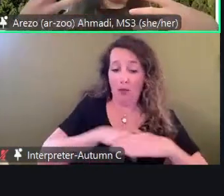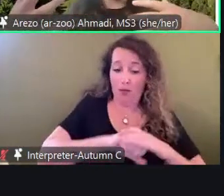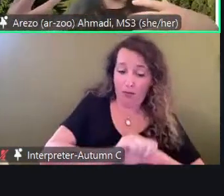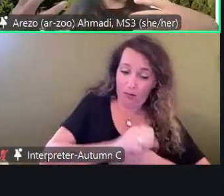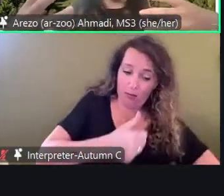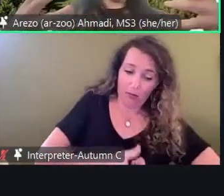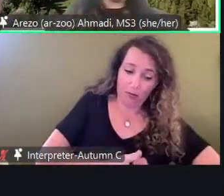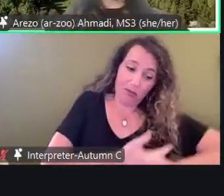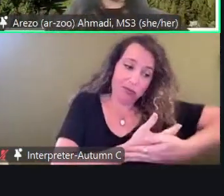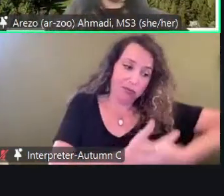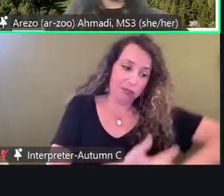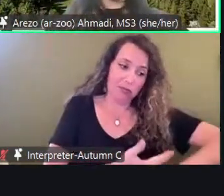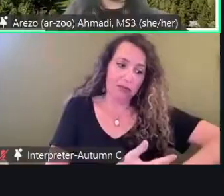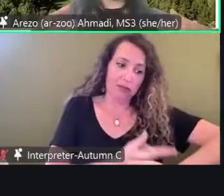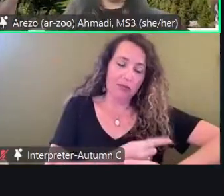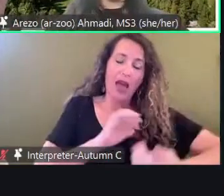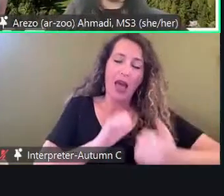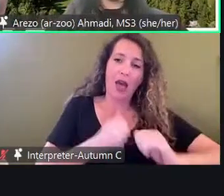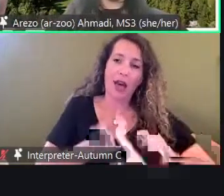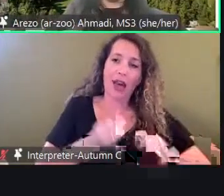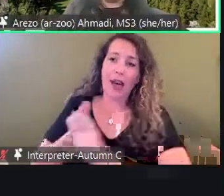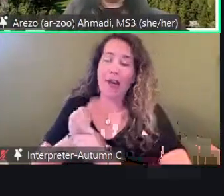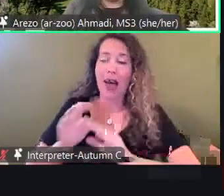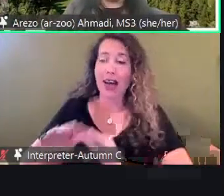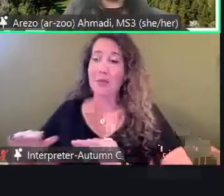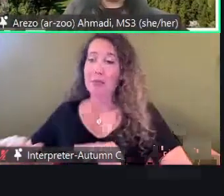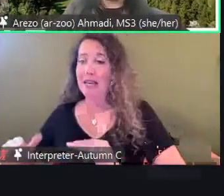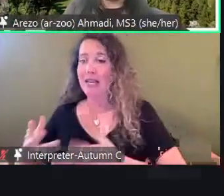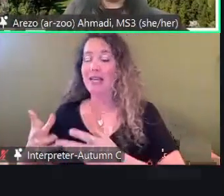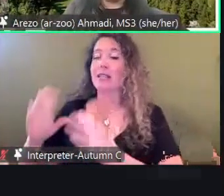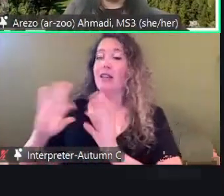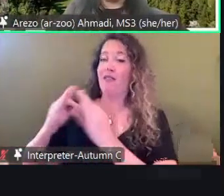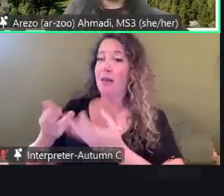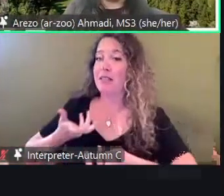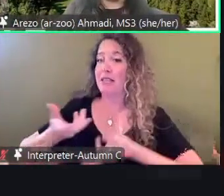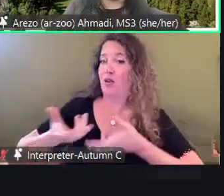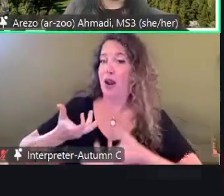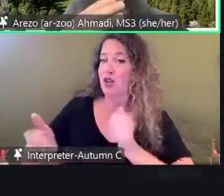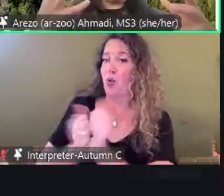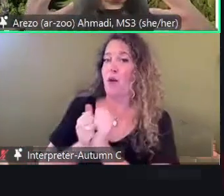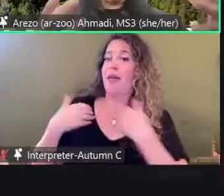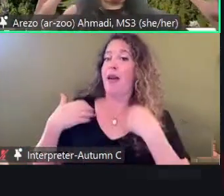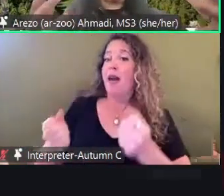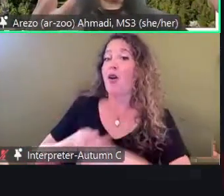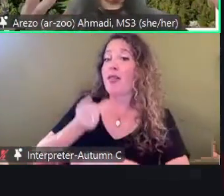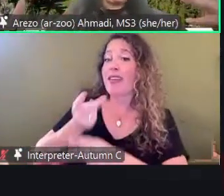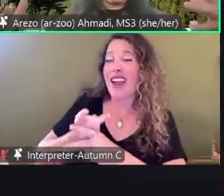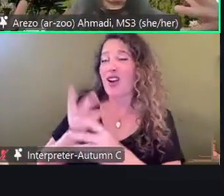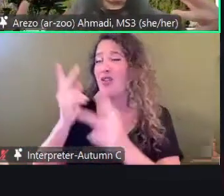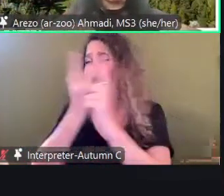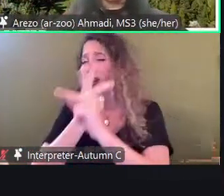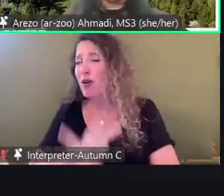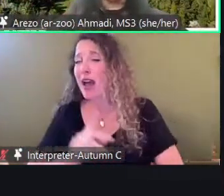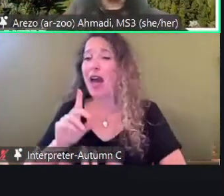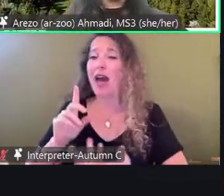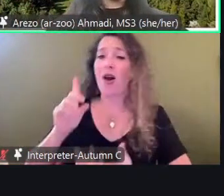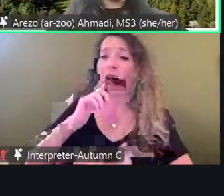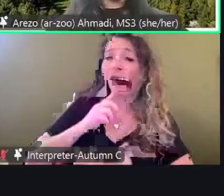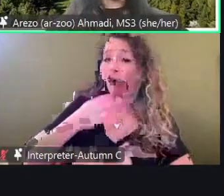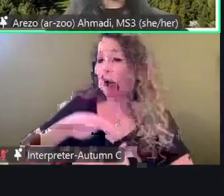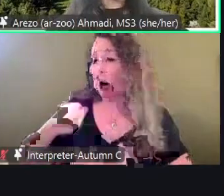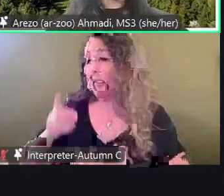of impacts pediatric patients and families, interaction with healthcare and navigating a DHH